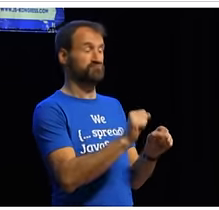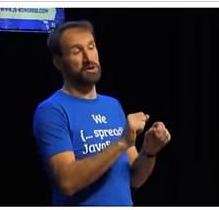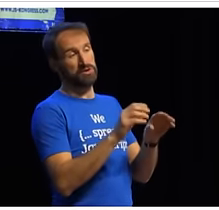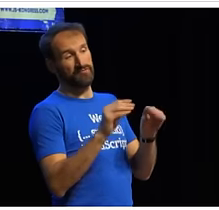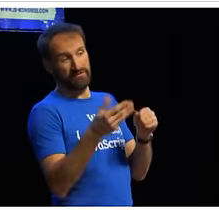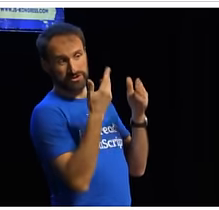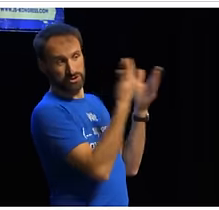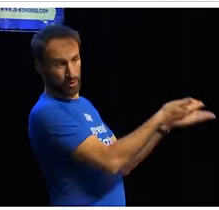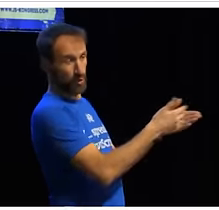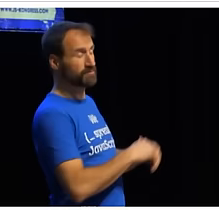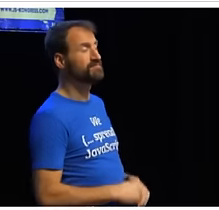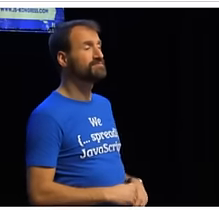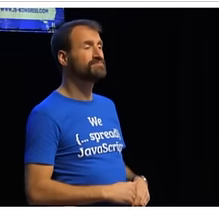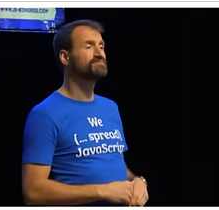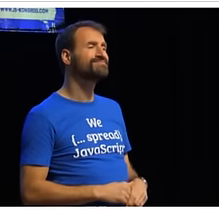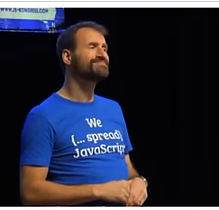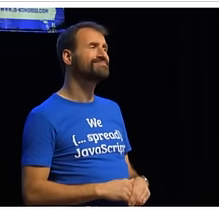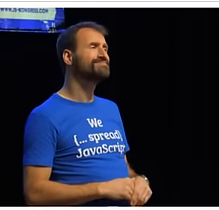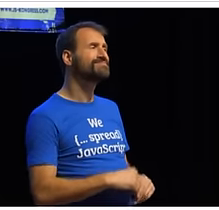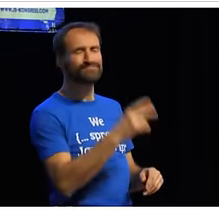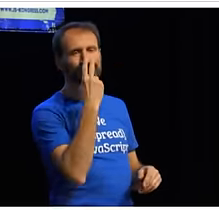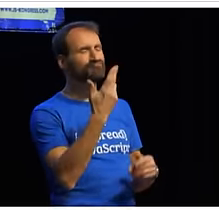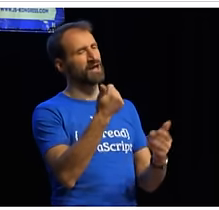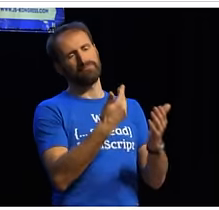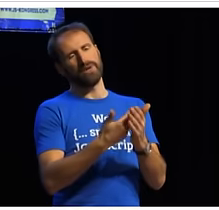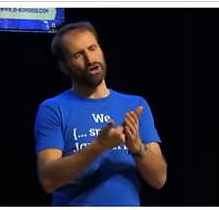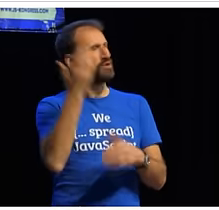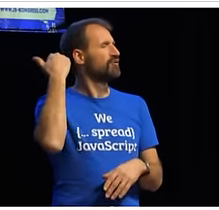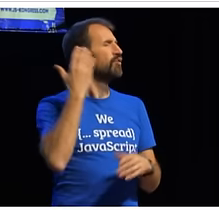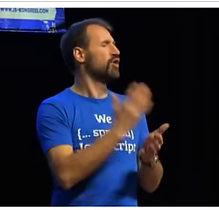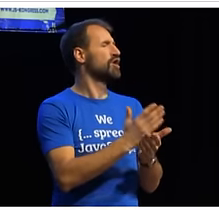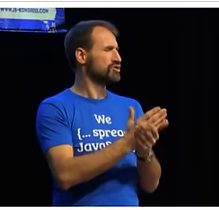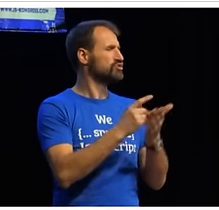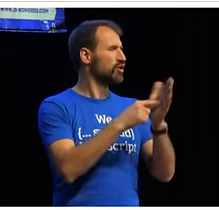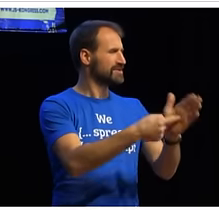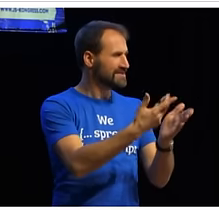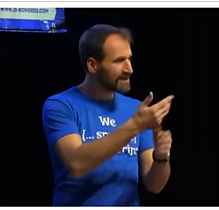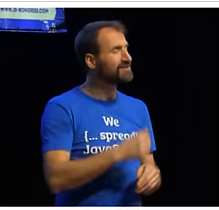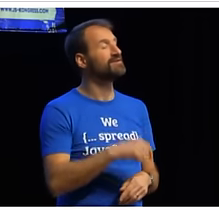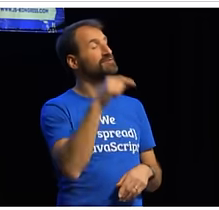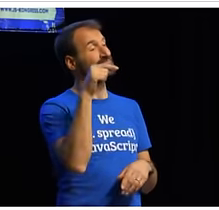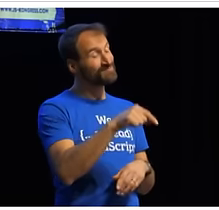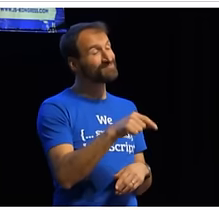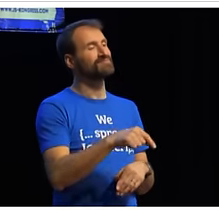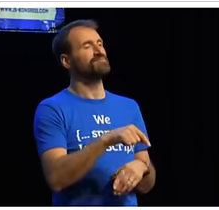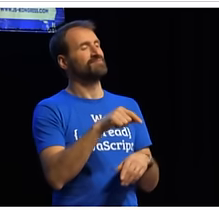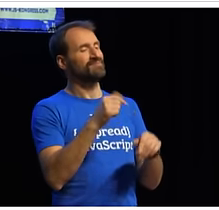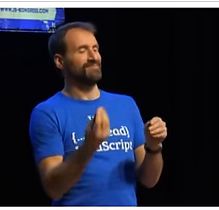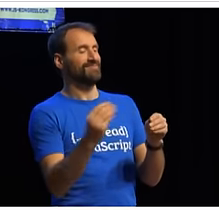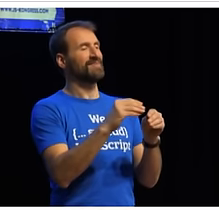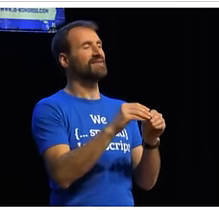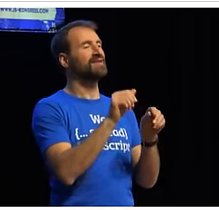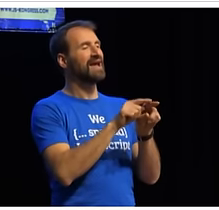You see this example that I had before. And I'm using this async pipe now in